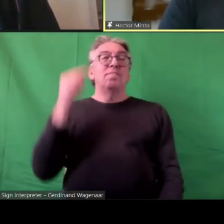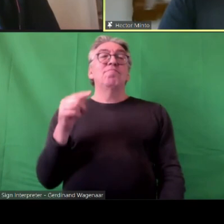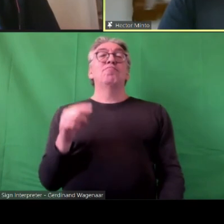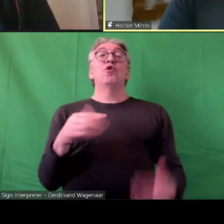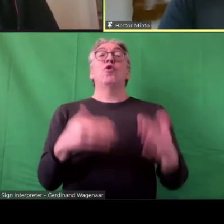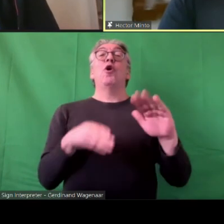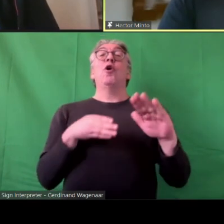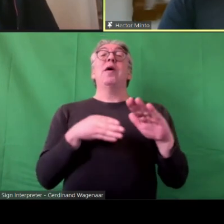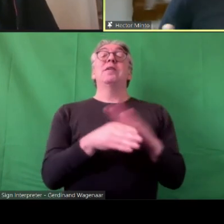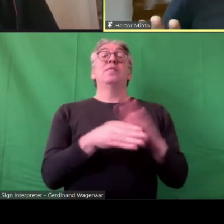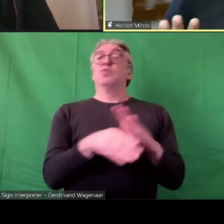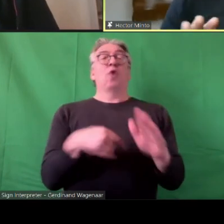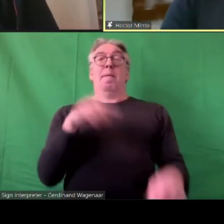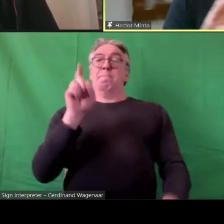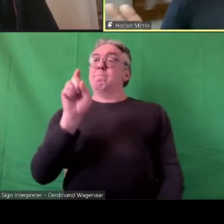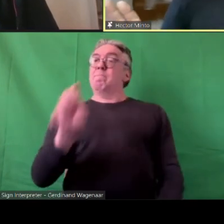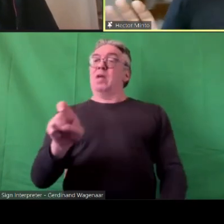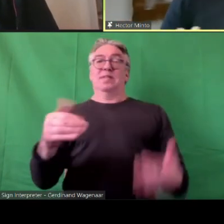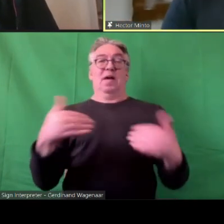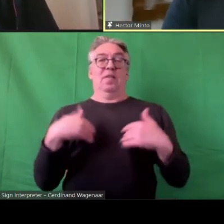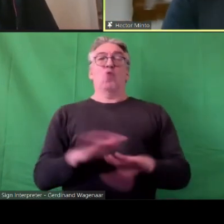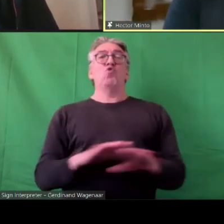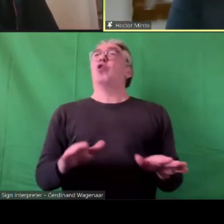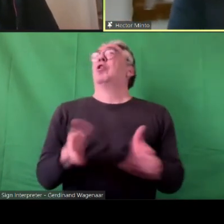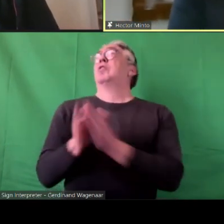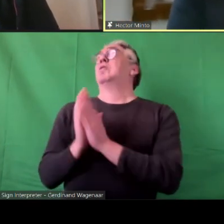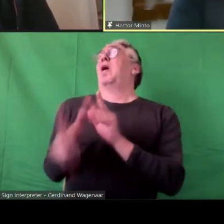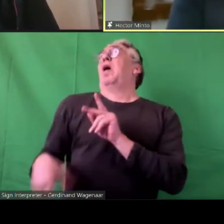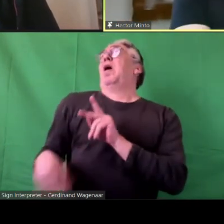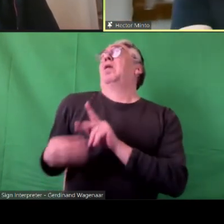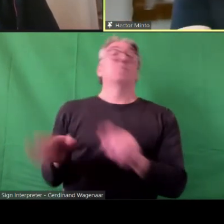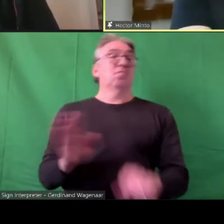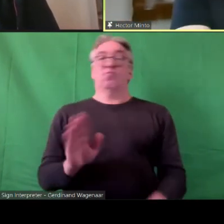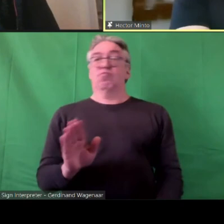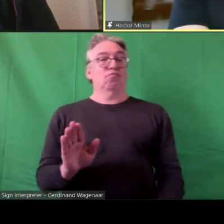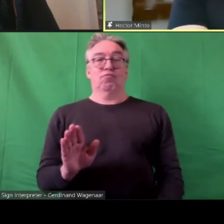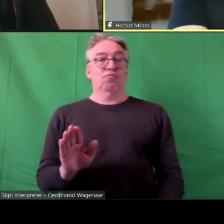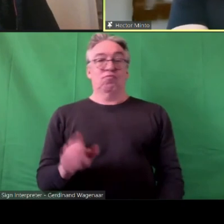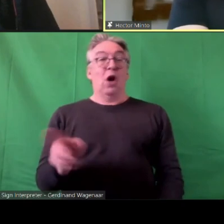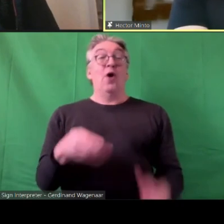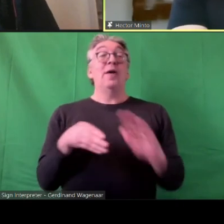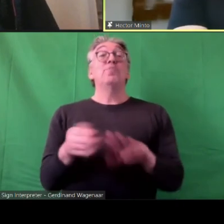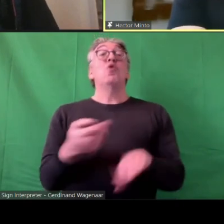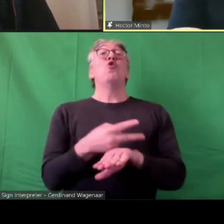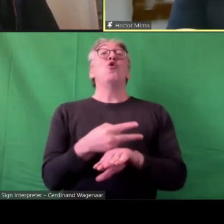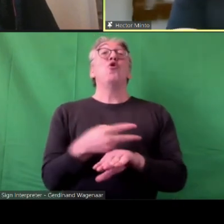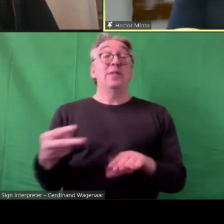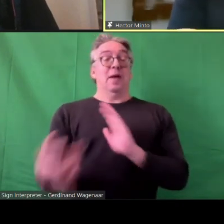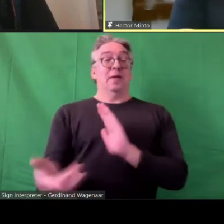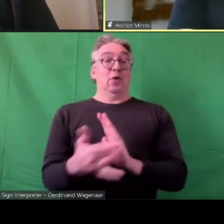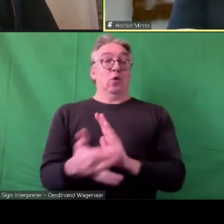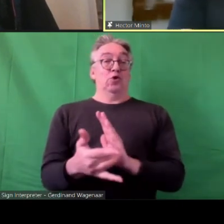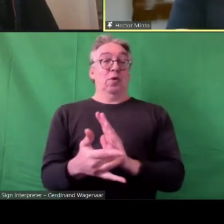a deliverable. It is, honestly, it is that. Accessibility is deliverable technology, yeah? But we need the people buying